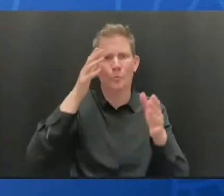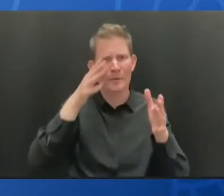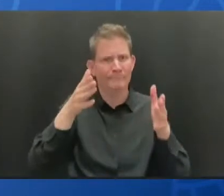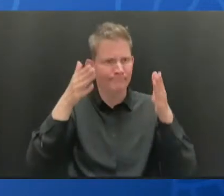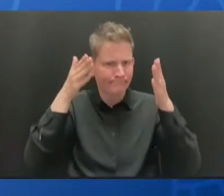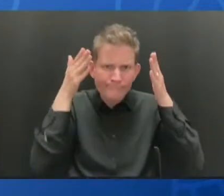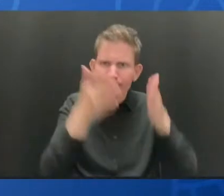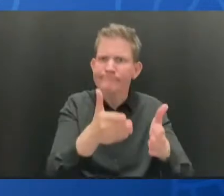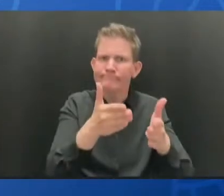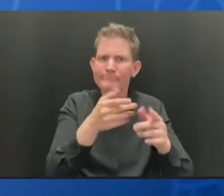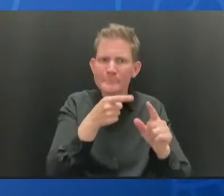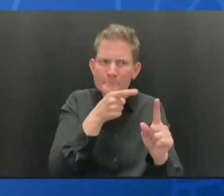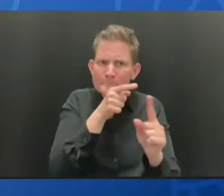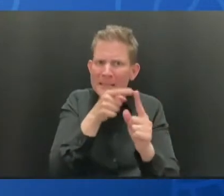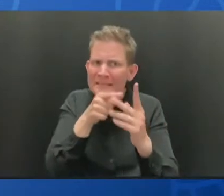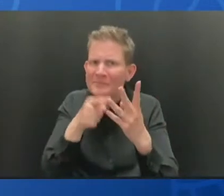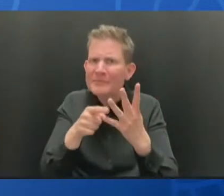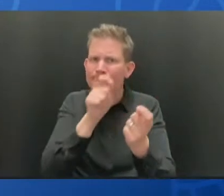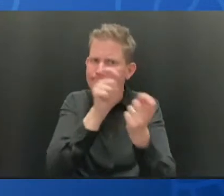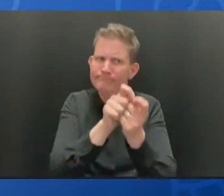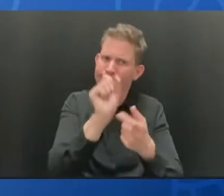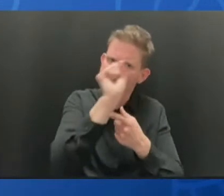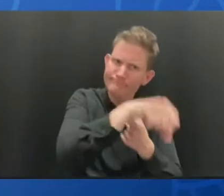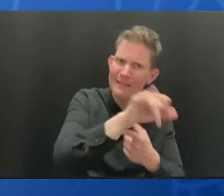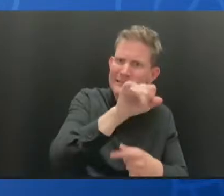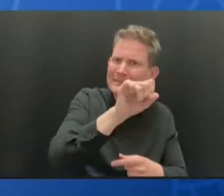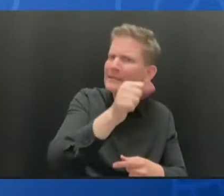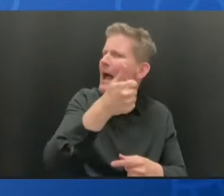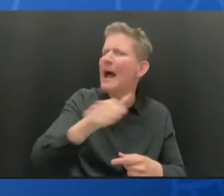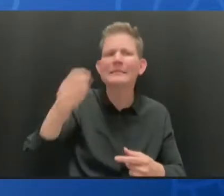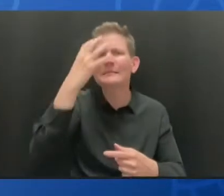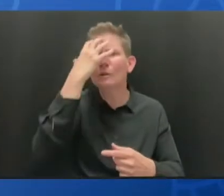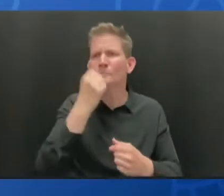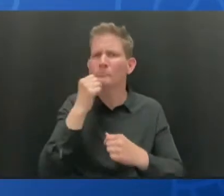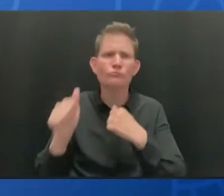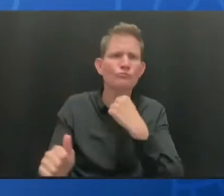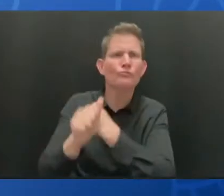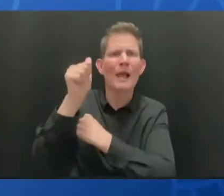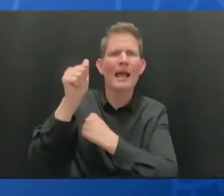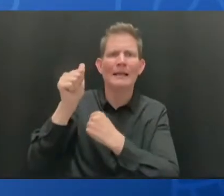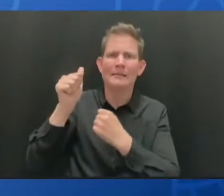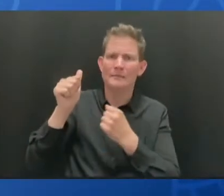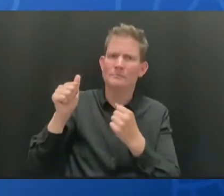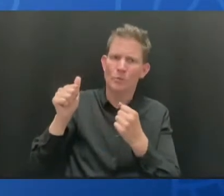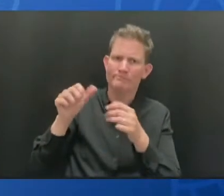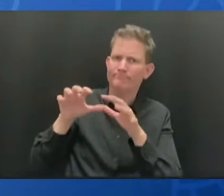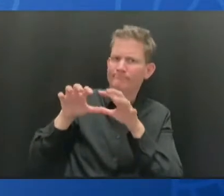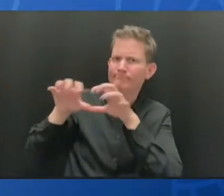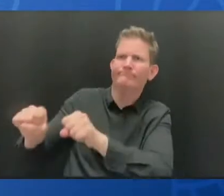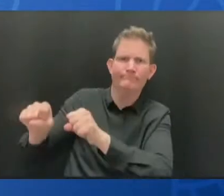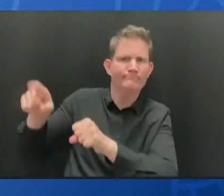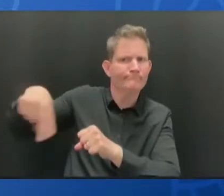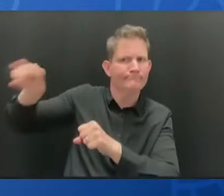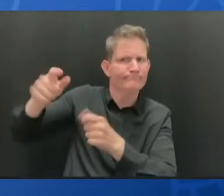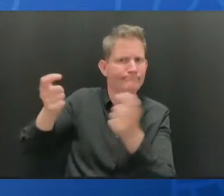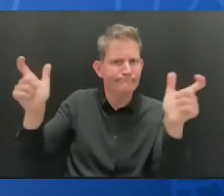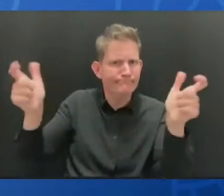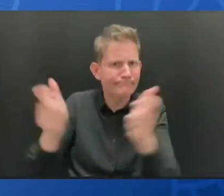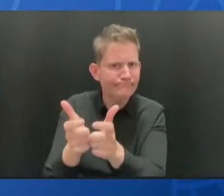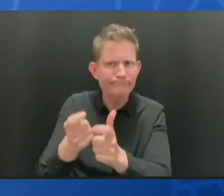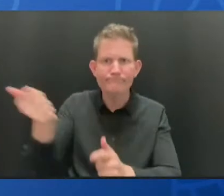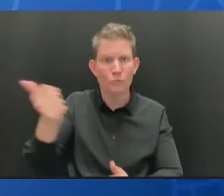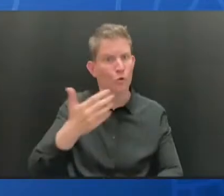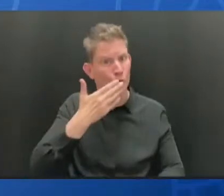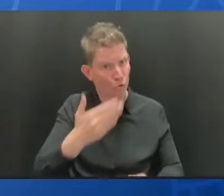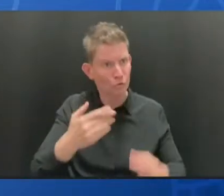terrorists who threaten Americans. And that is our announcement. Some very good news, obviously. Many of us, we've all been talking about this